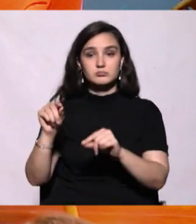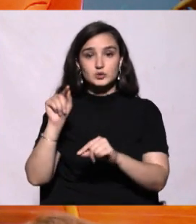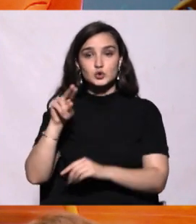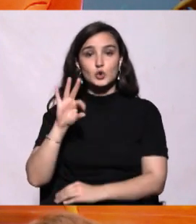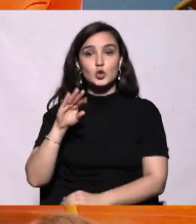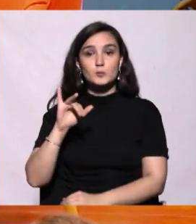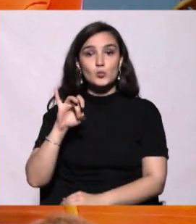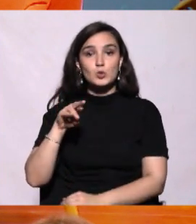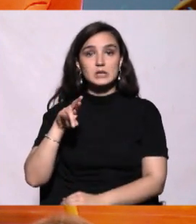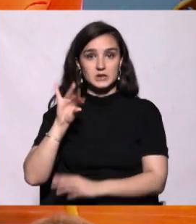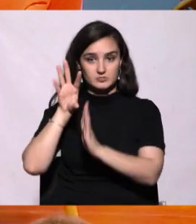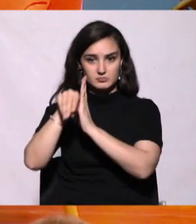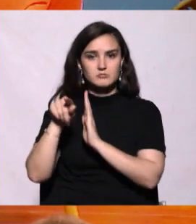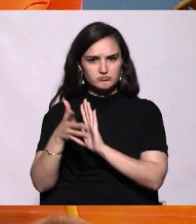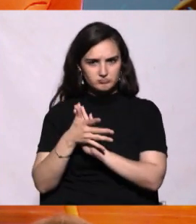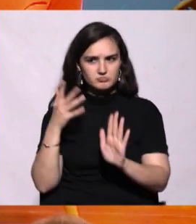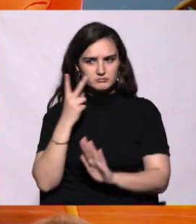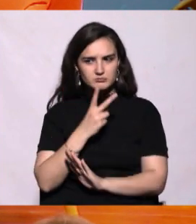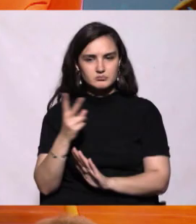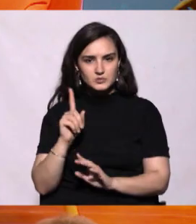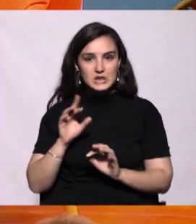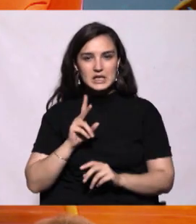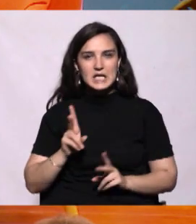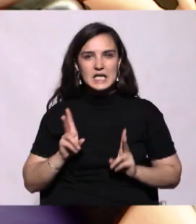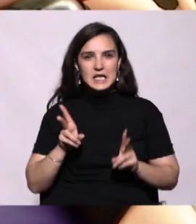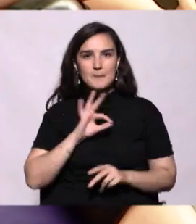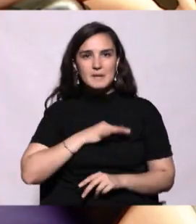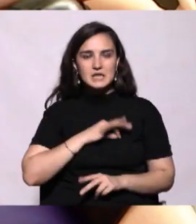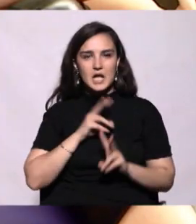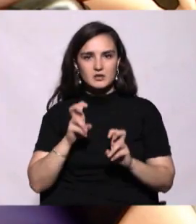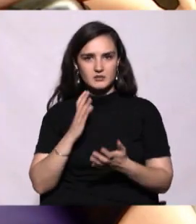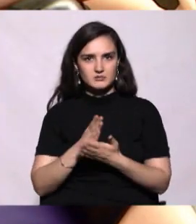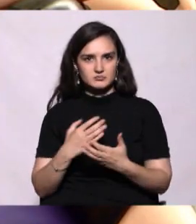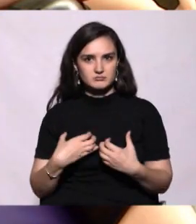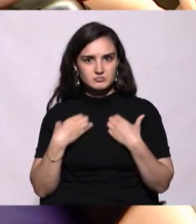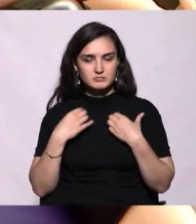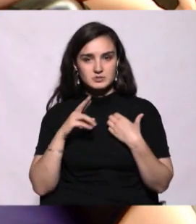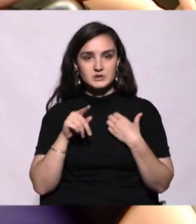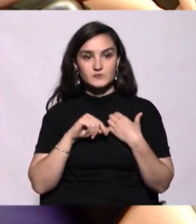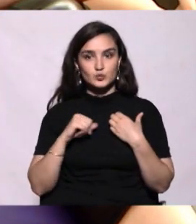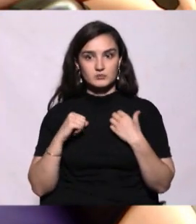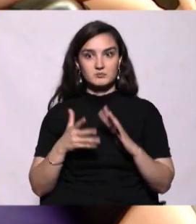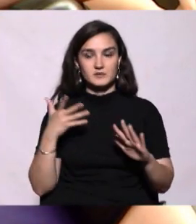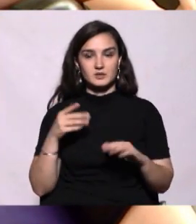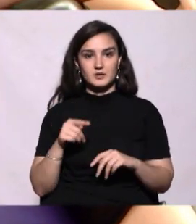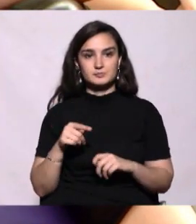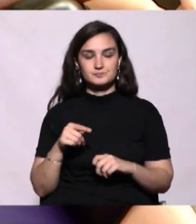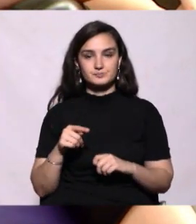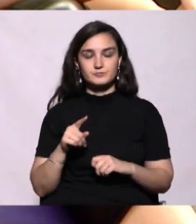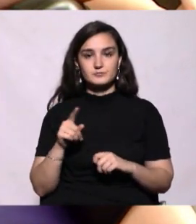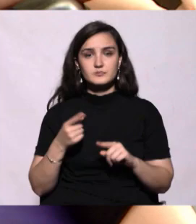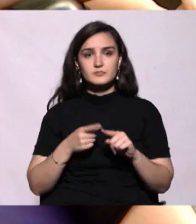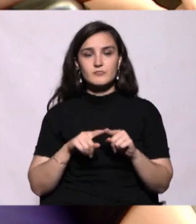Dartmoor, he understands that the criminal is at the loose and he's free. So